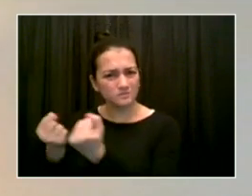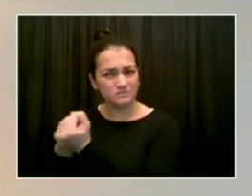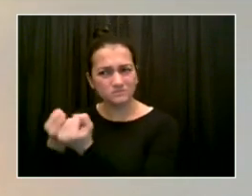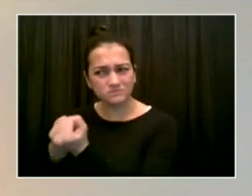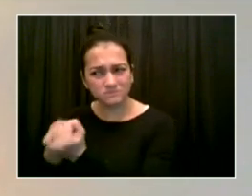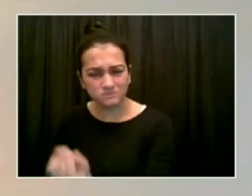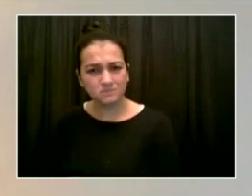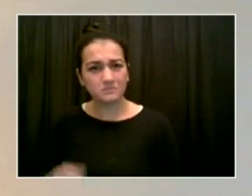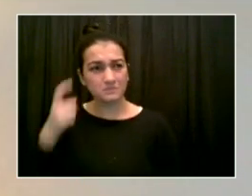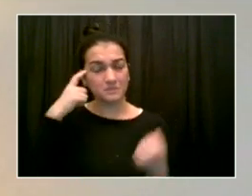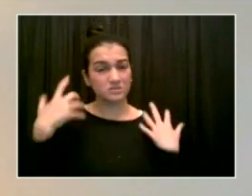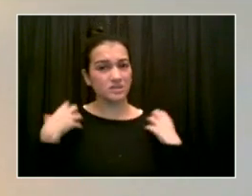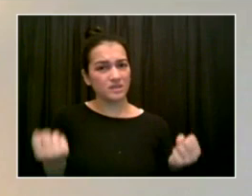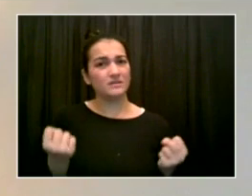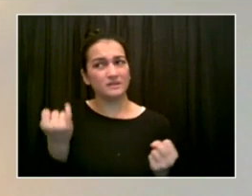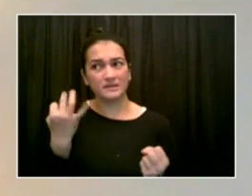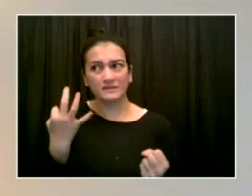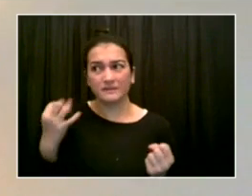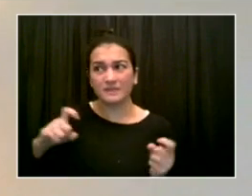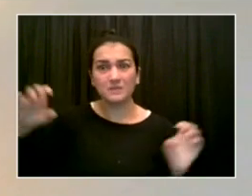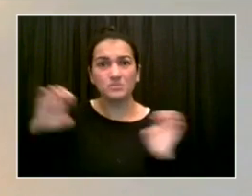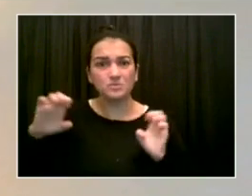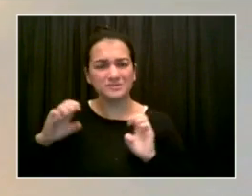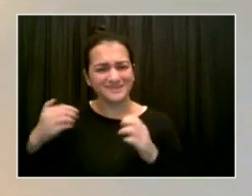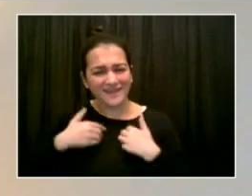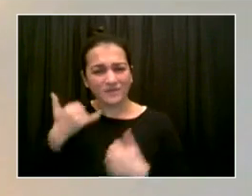1-888-NYC-WELL. I'm going to say it again,